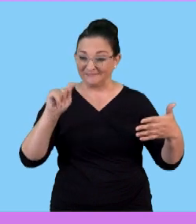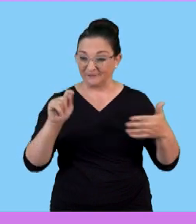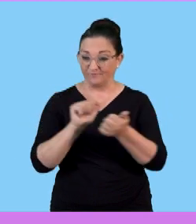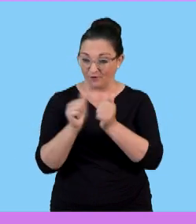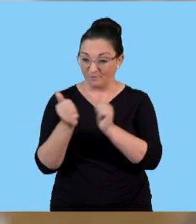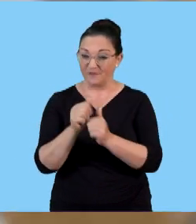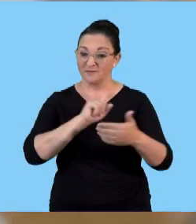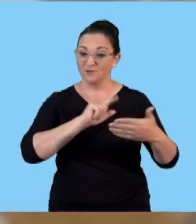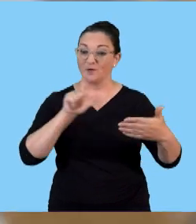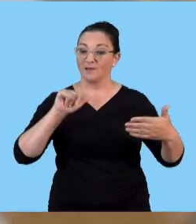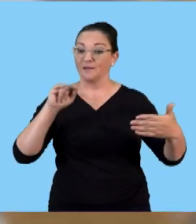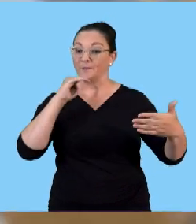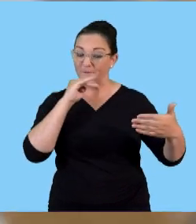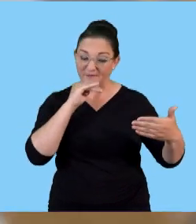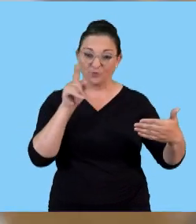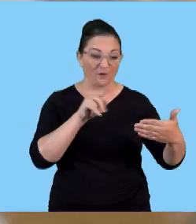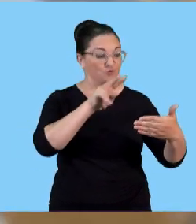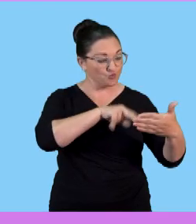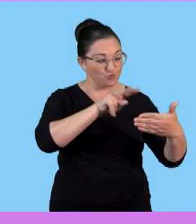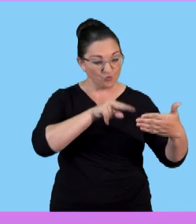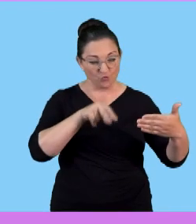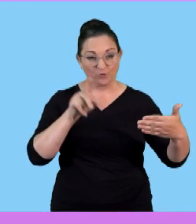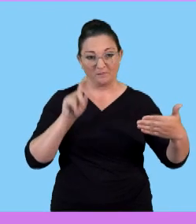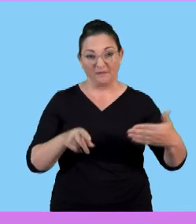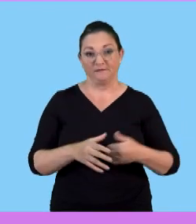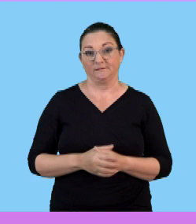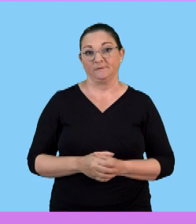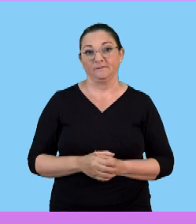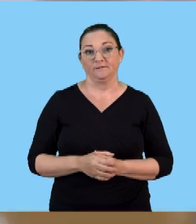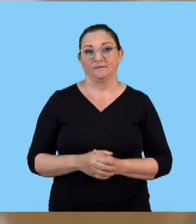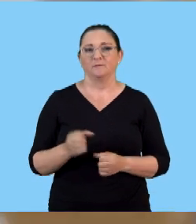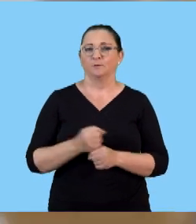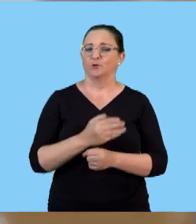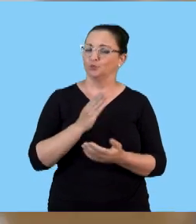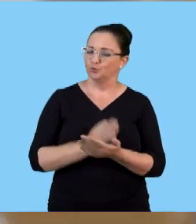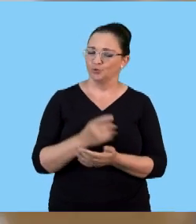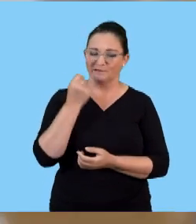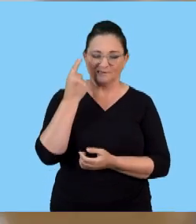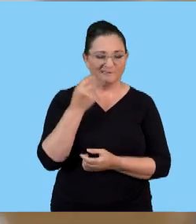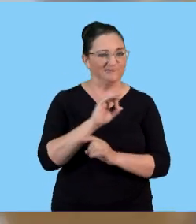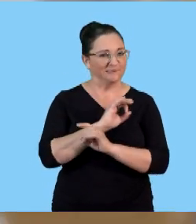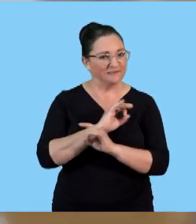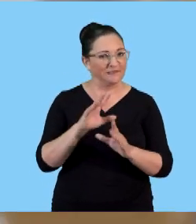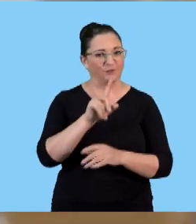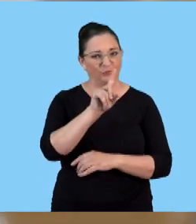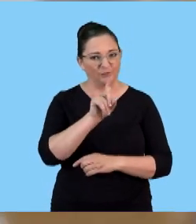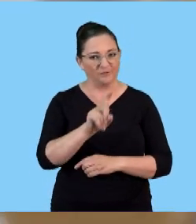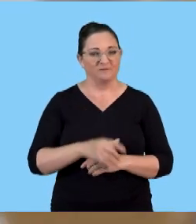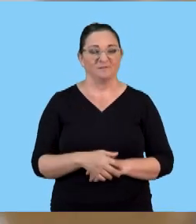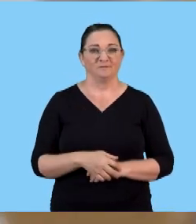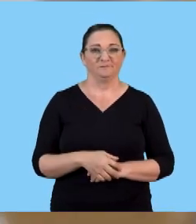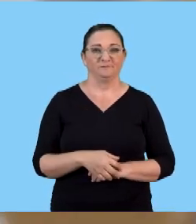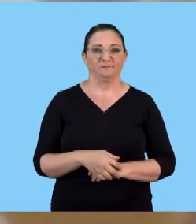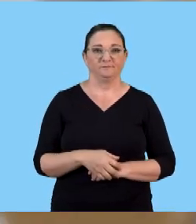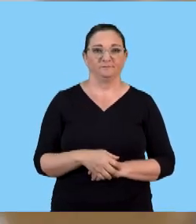is so important. Read the question and the instruction with due diligence. Right? Make sure you understand exactly what the